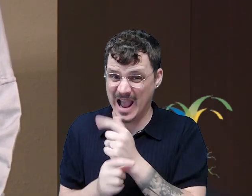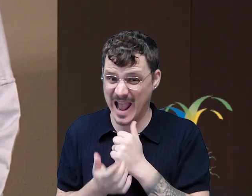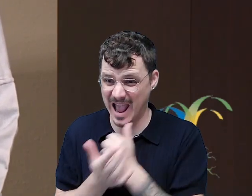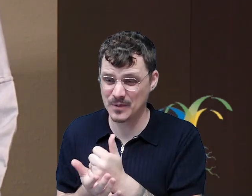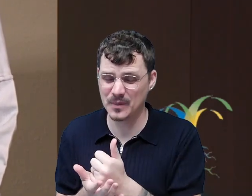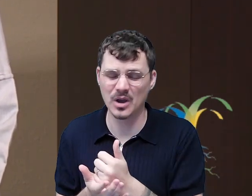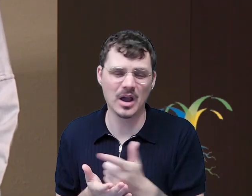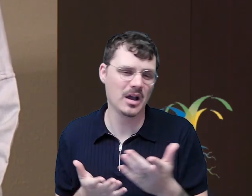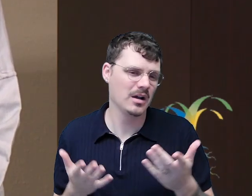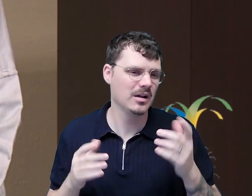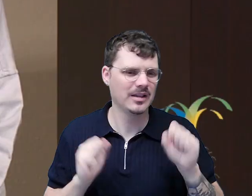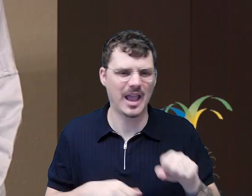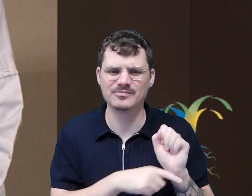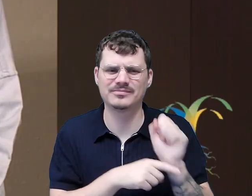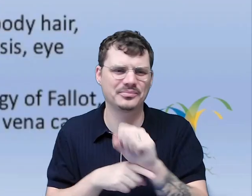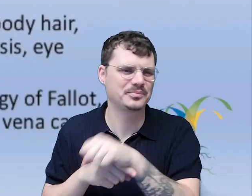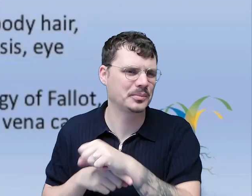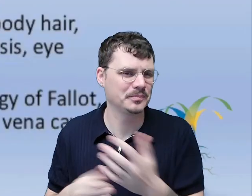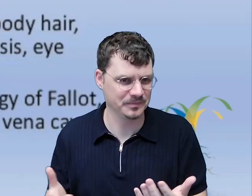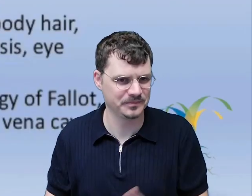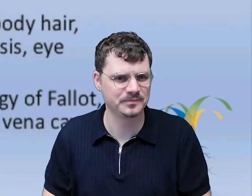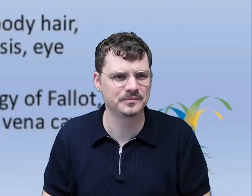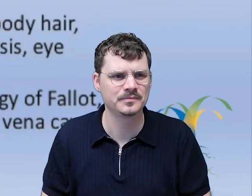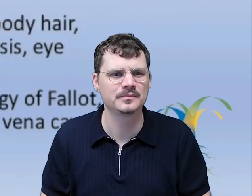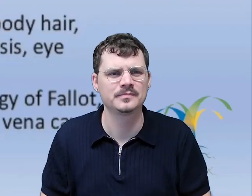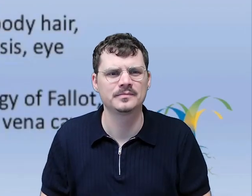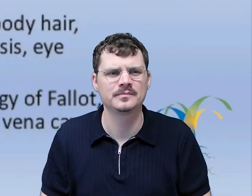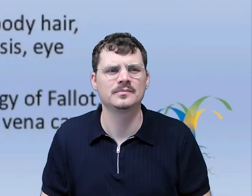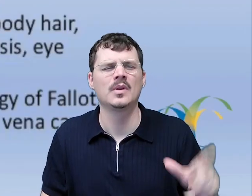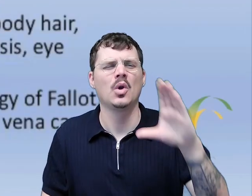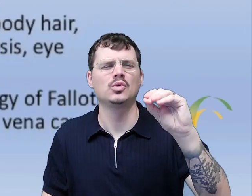of help, she'll be unstoppable.